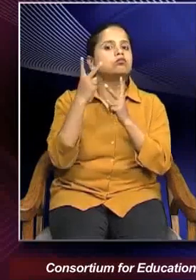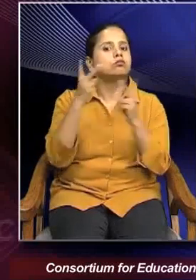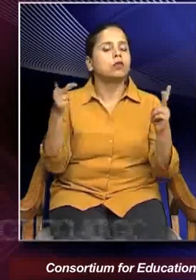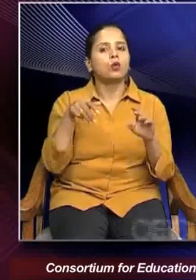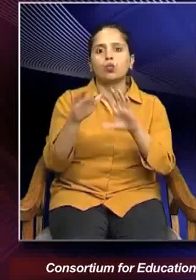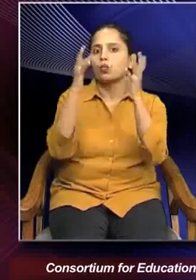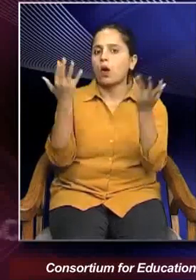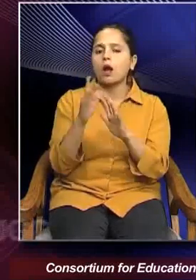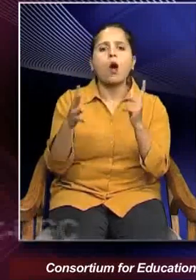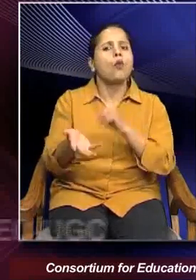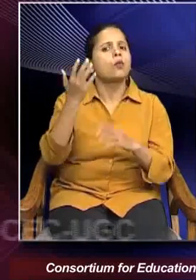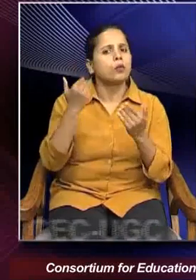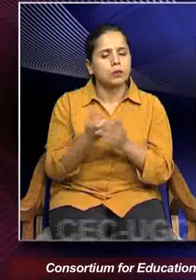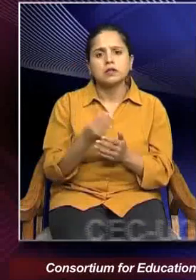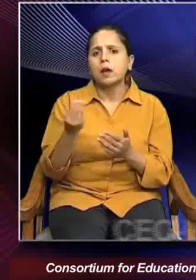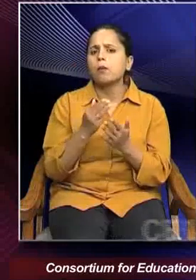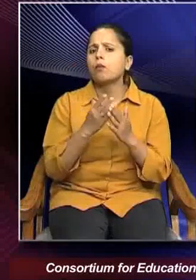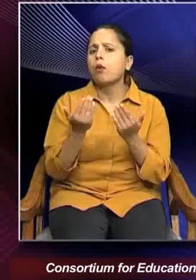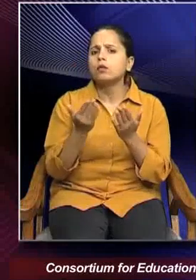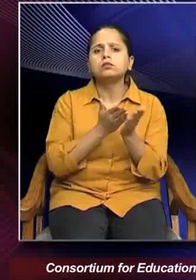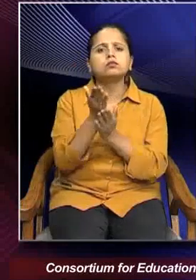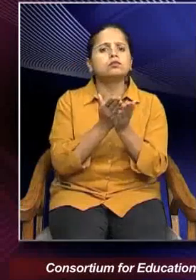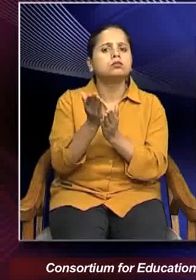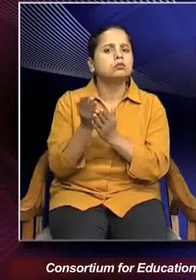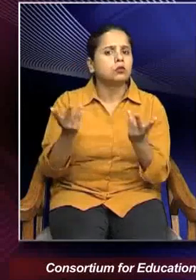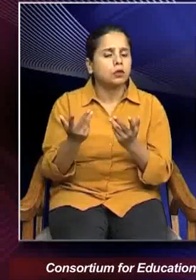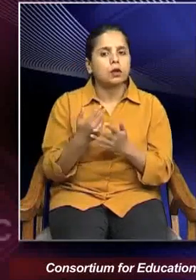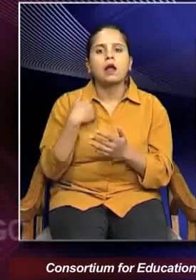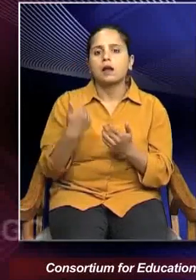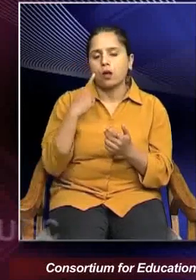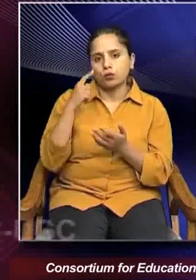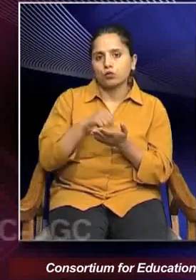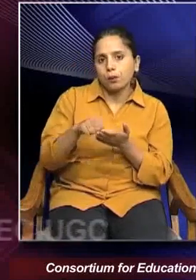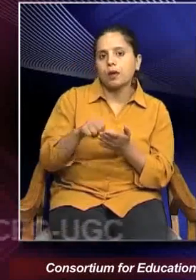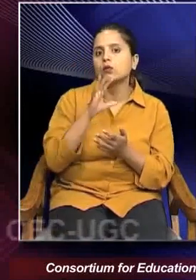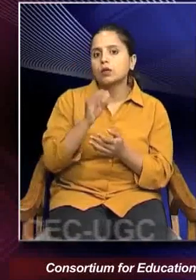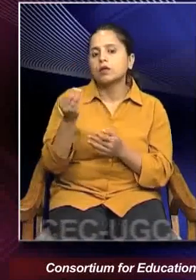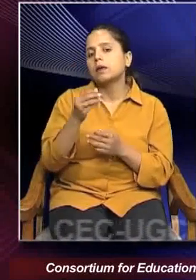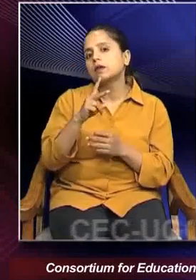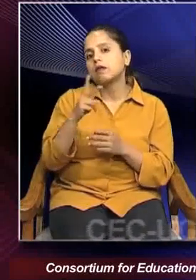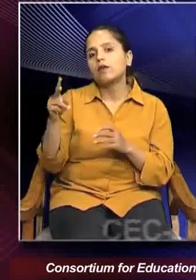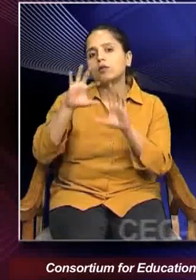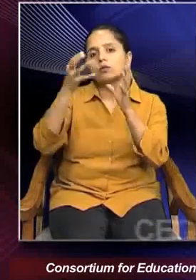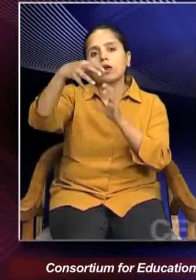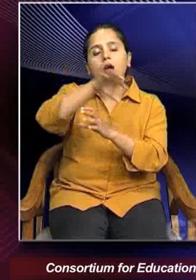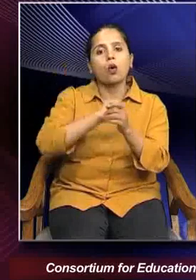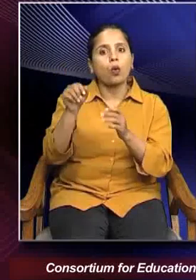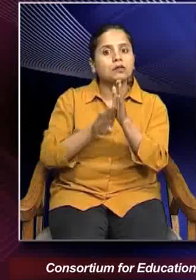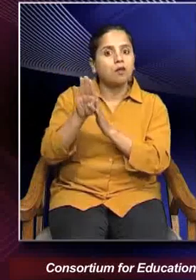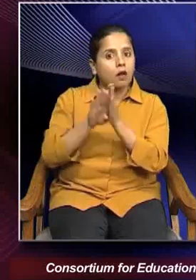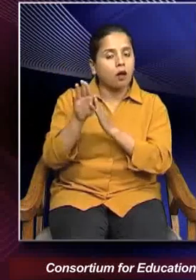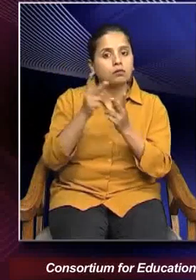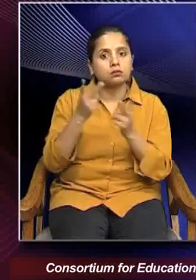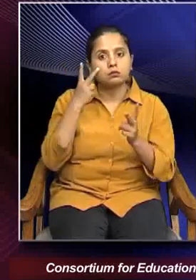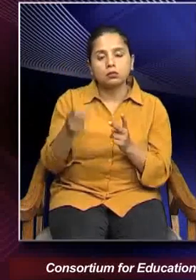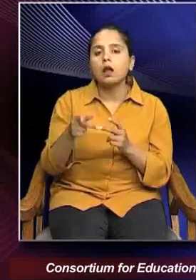world, and some of the possible ways that might be implemented in different countries according to their development status in